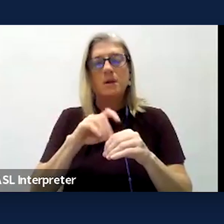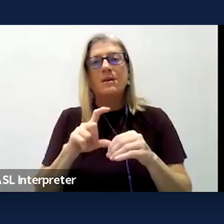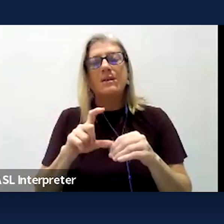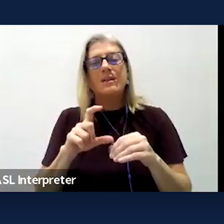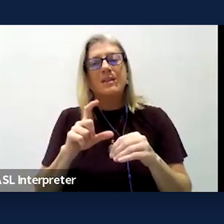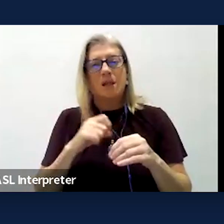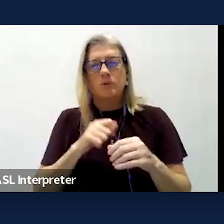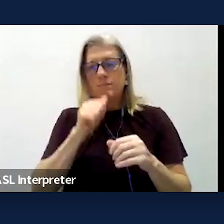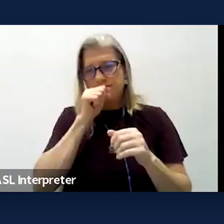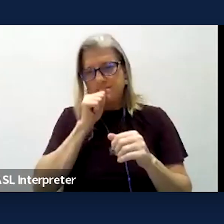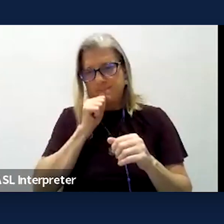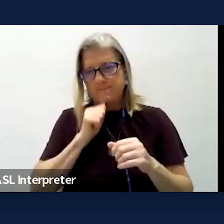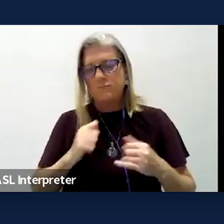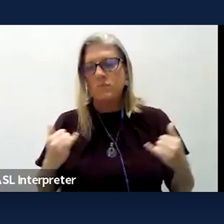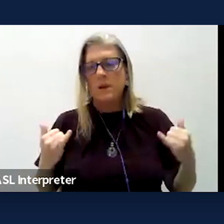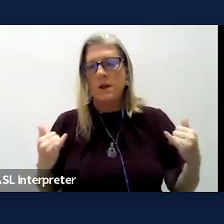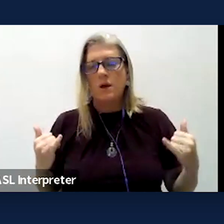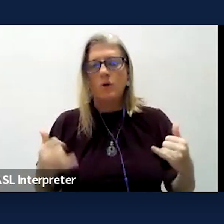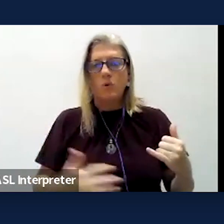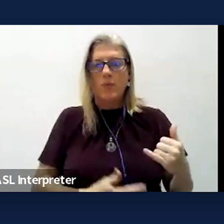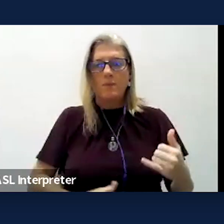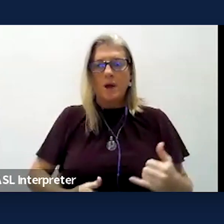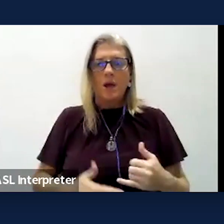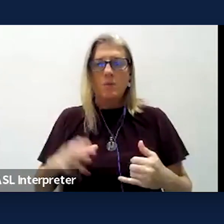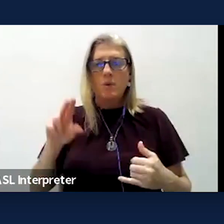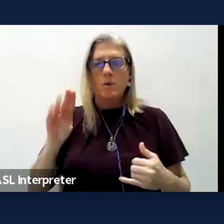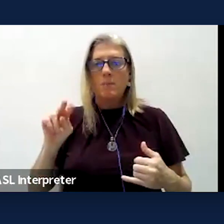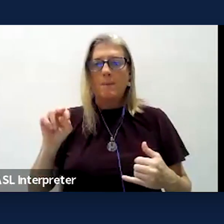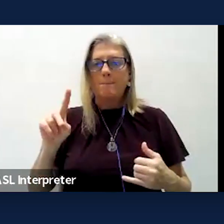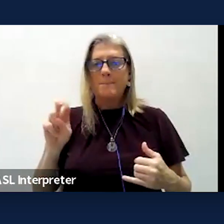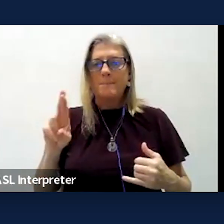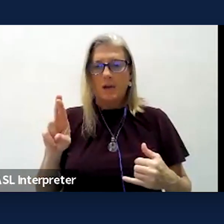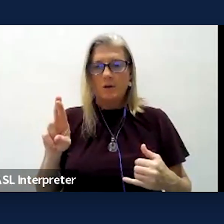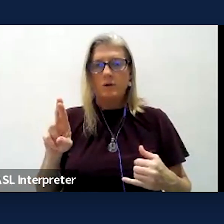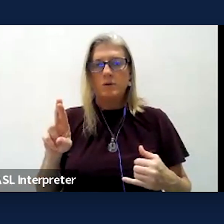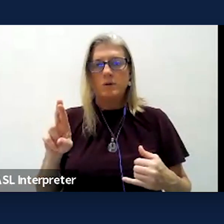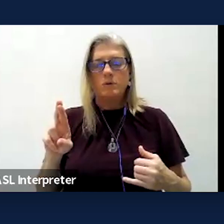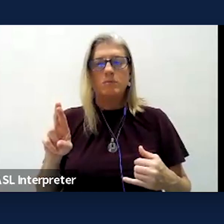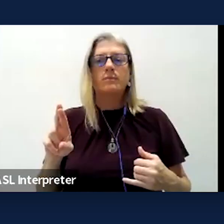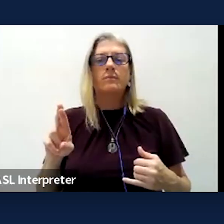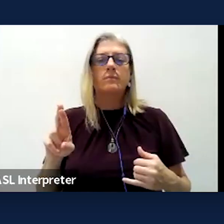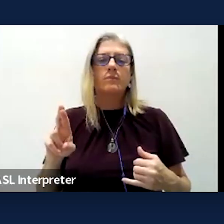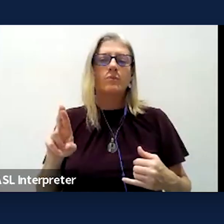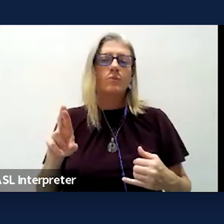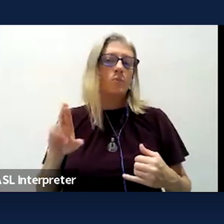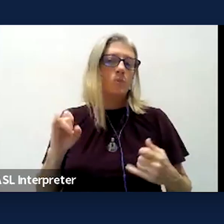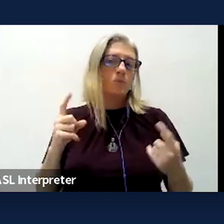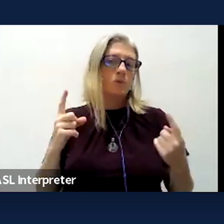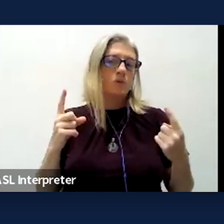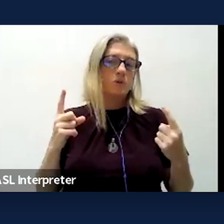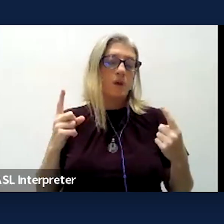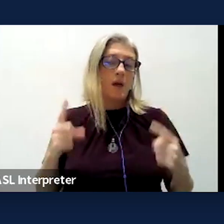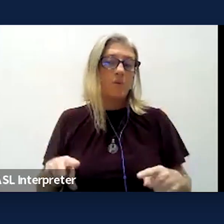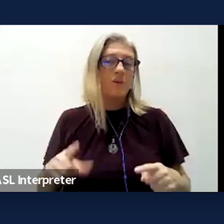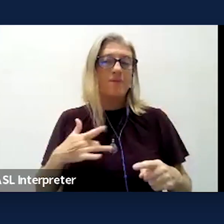I'm dealing with right now with an abdominal binder. And what I'm getting is it absolutely